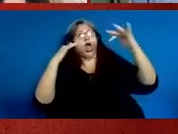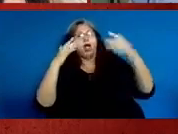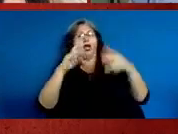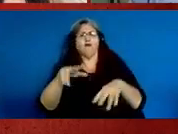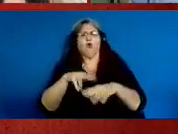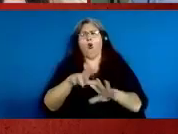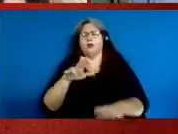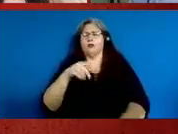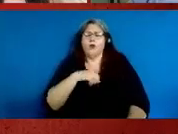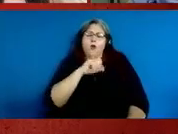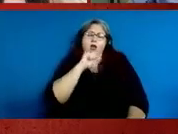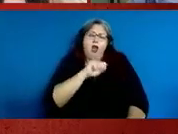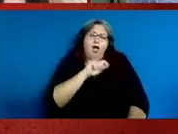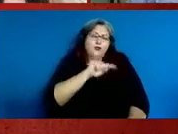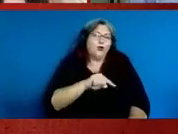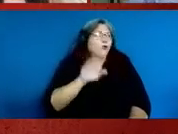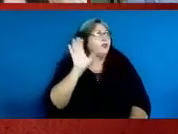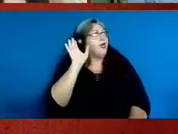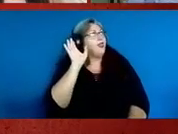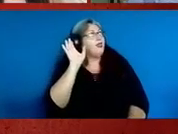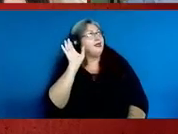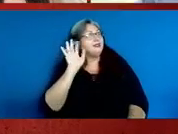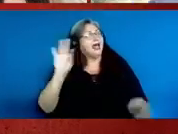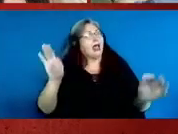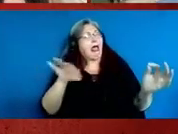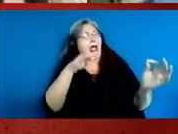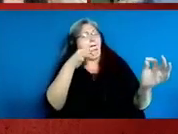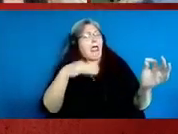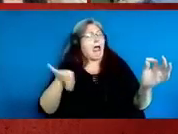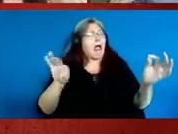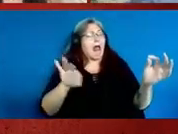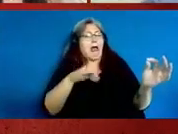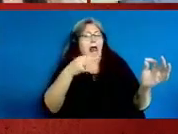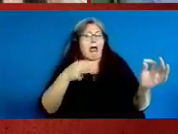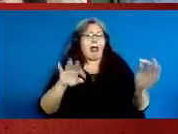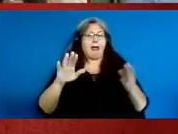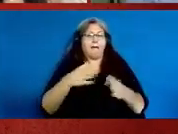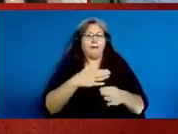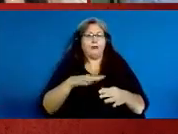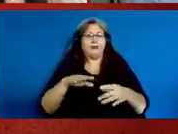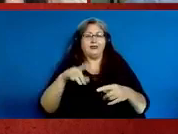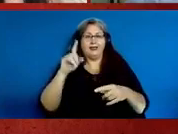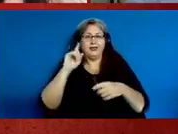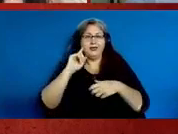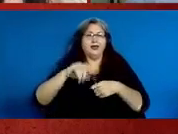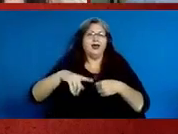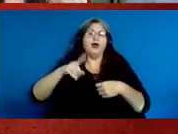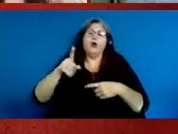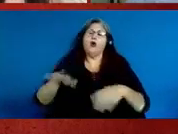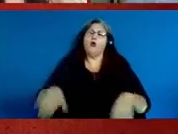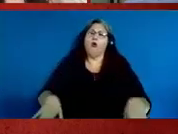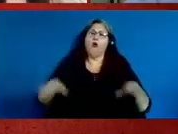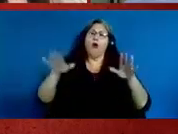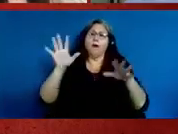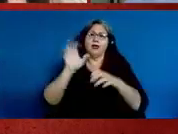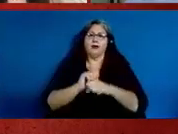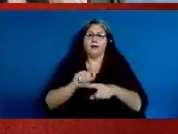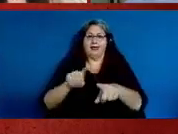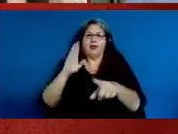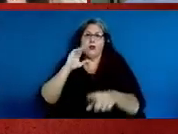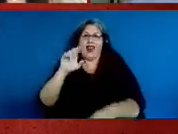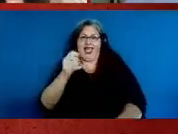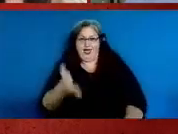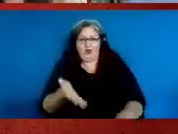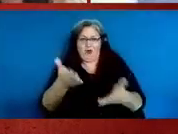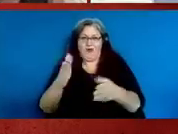to go downstairs and listen to all that stuff, So you grew up hearing that. Lea, take it away